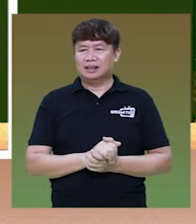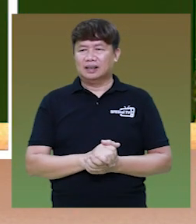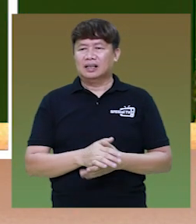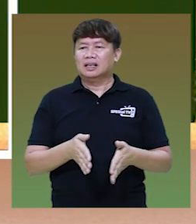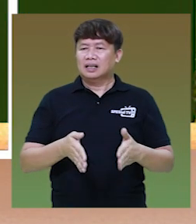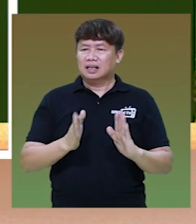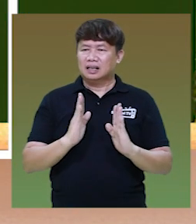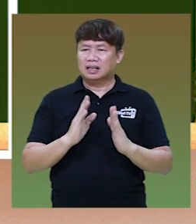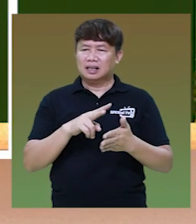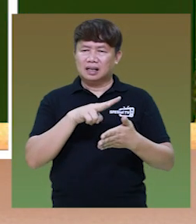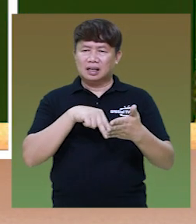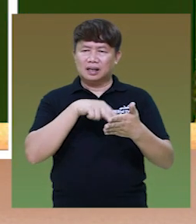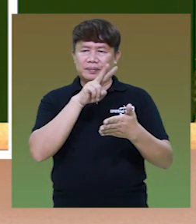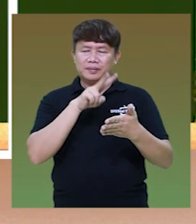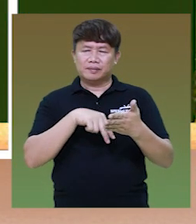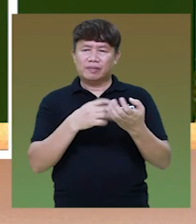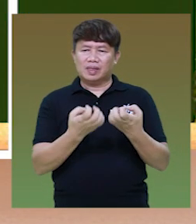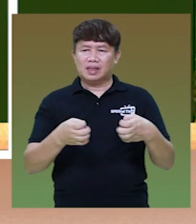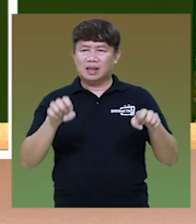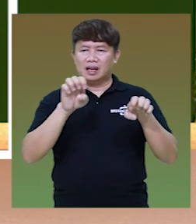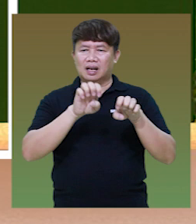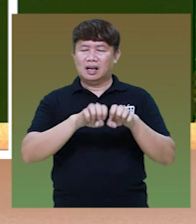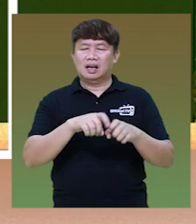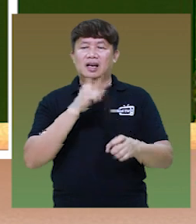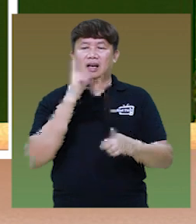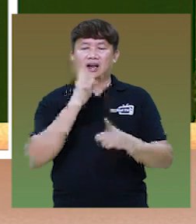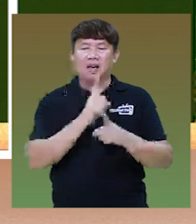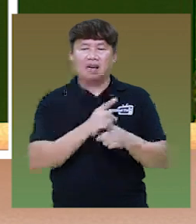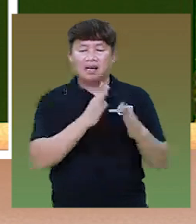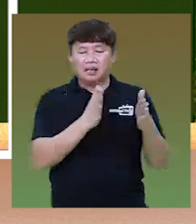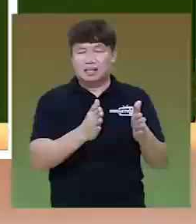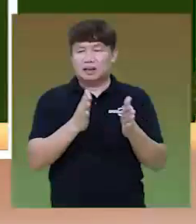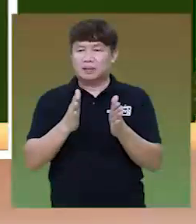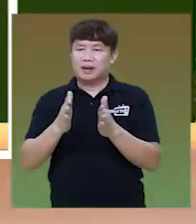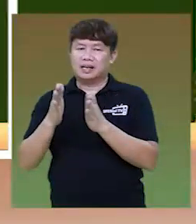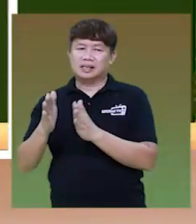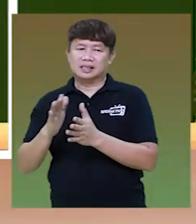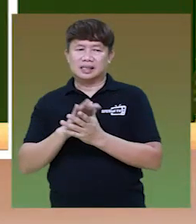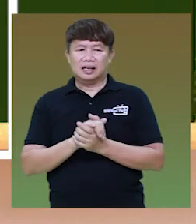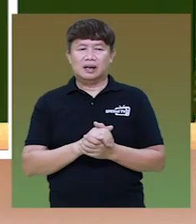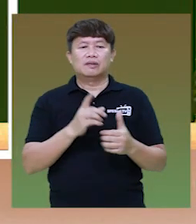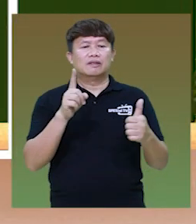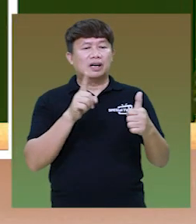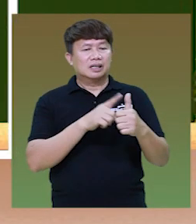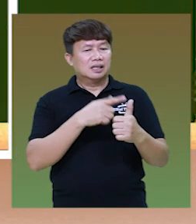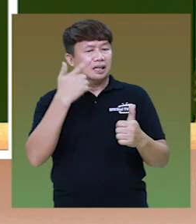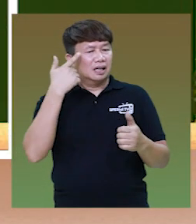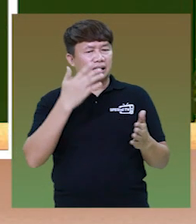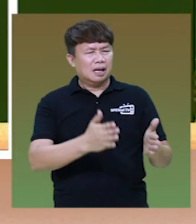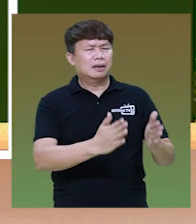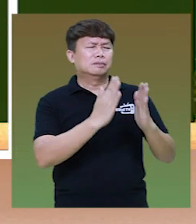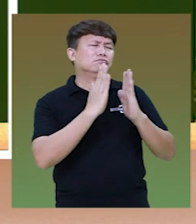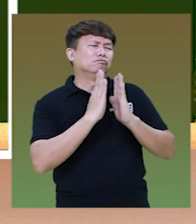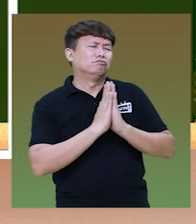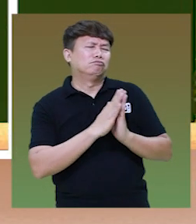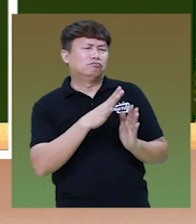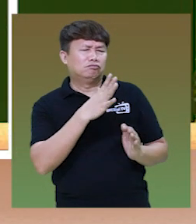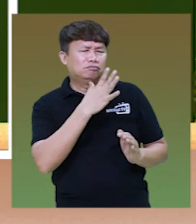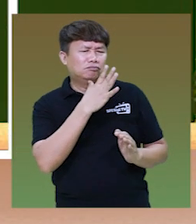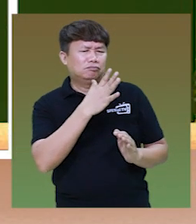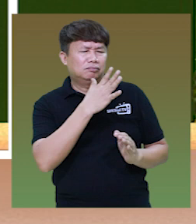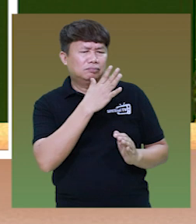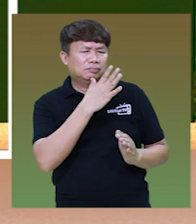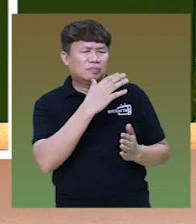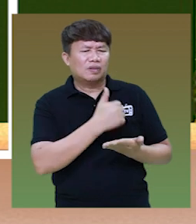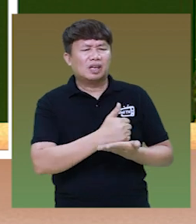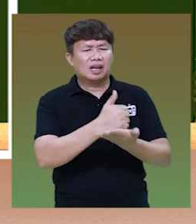Let's read the events in their correct sequence. First, Gabby asked her mother if she